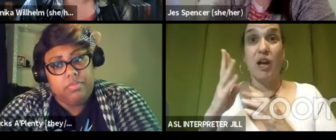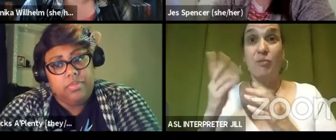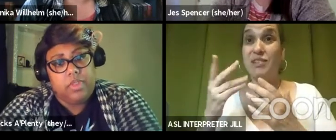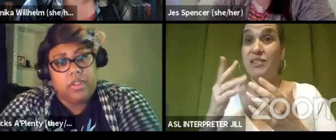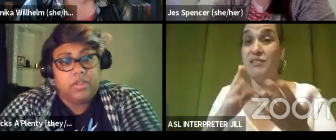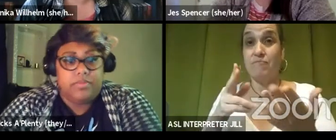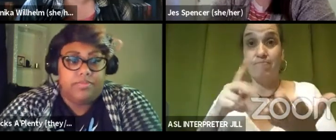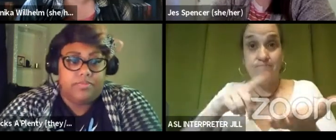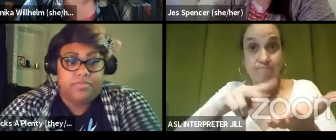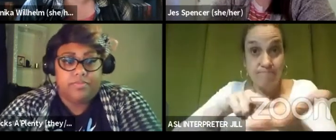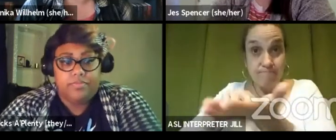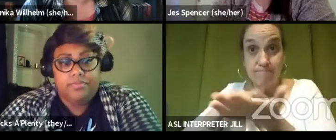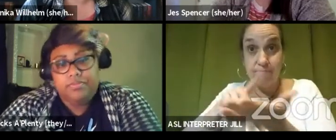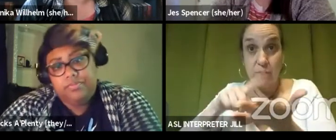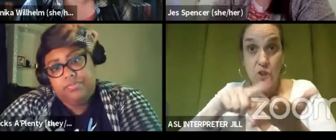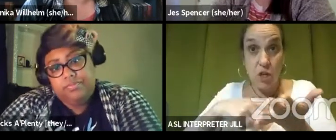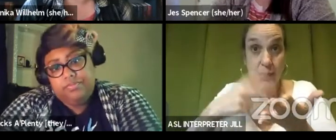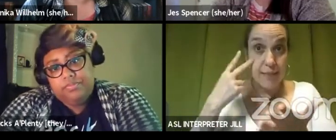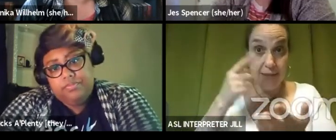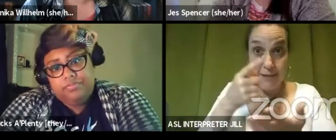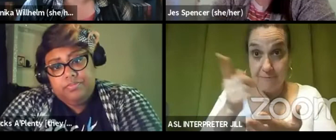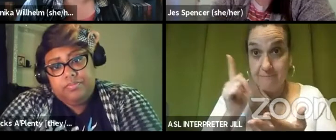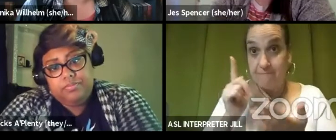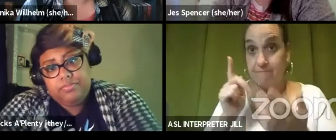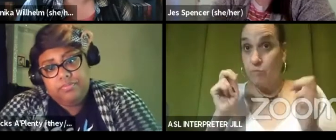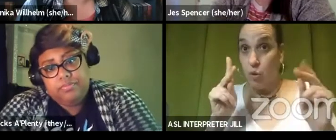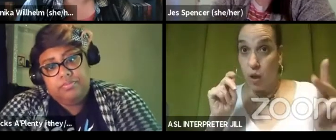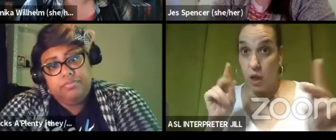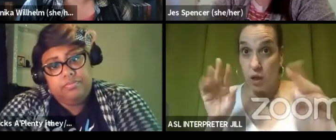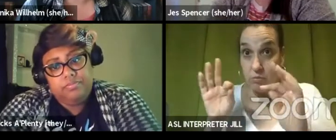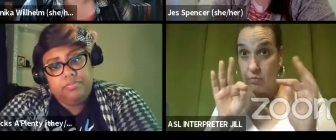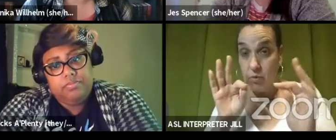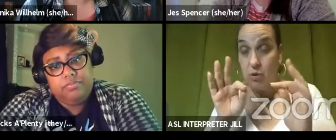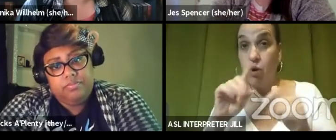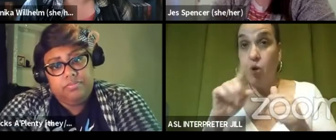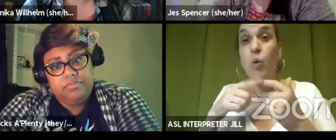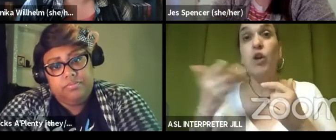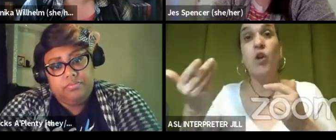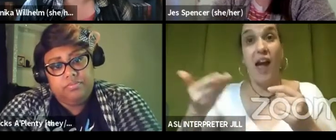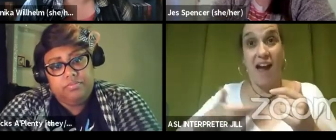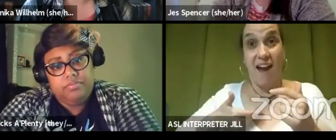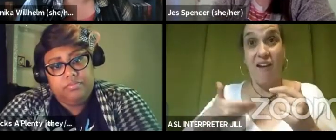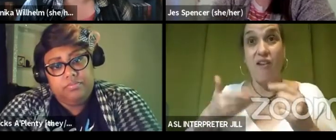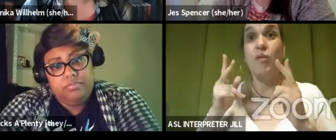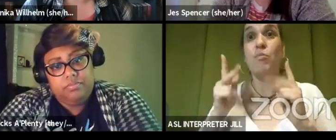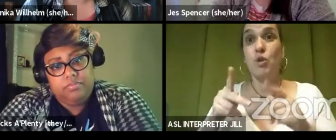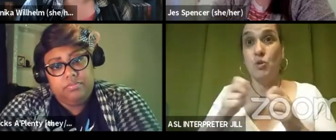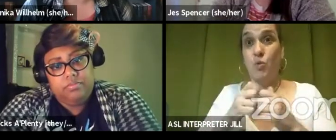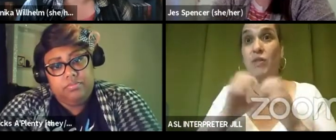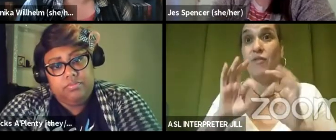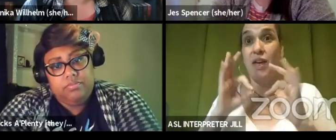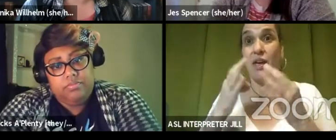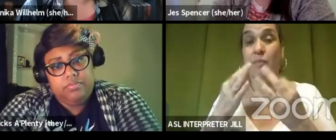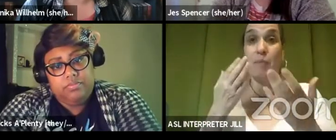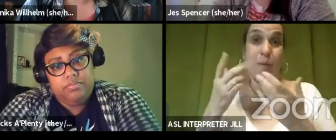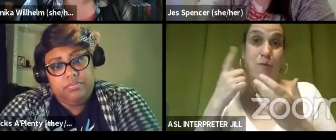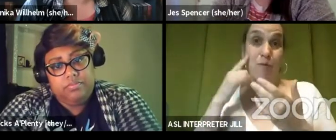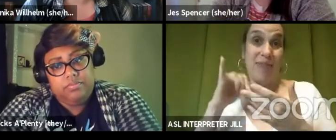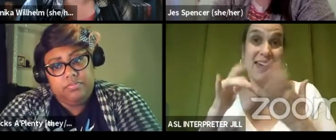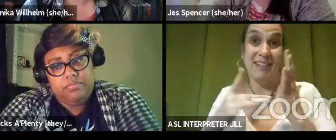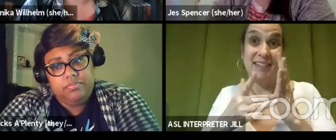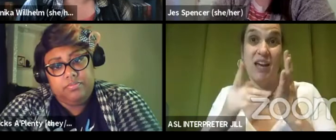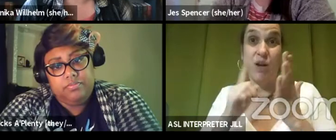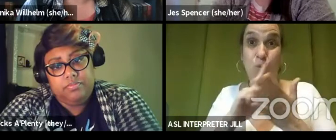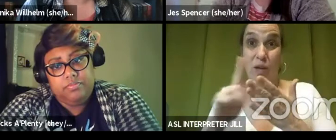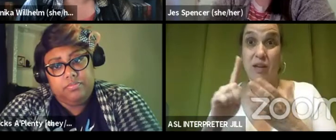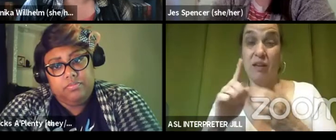okay. And I also think when you're hiring a family, a person with a family, maybe for that tech week, and I think maybe Jasmine